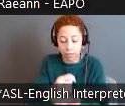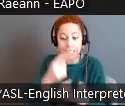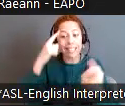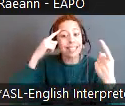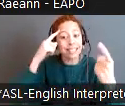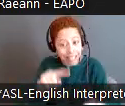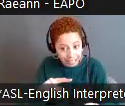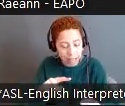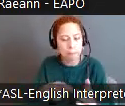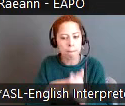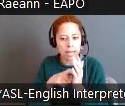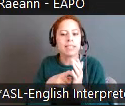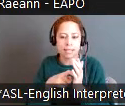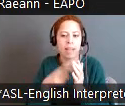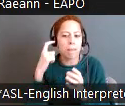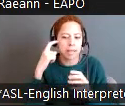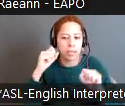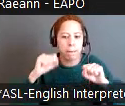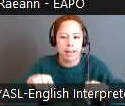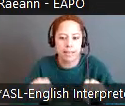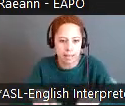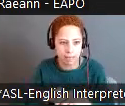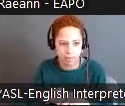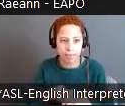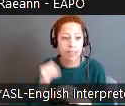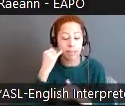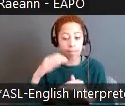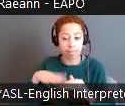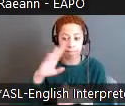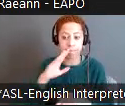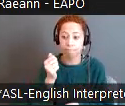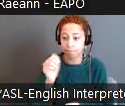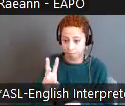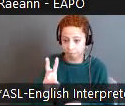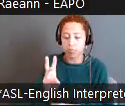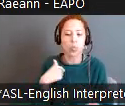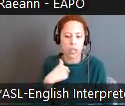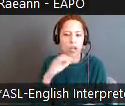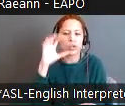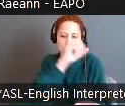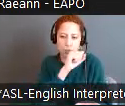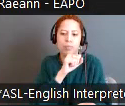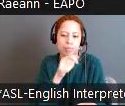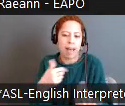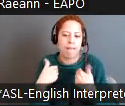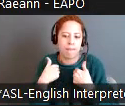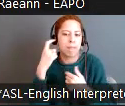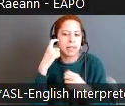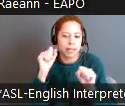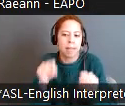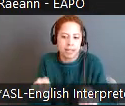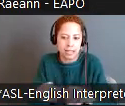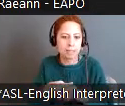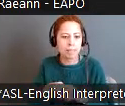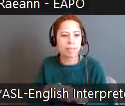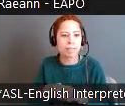have mental capacity. If you are over the age of 16, that is presumed. So again, you could have a